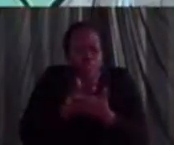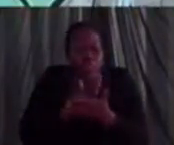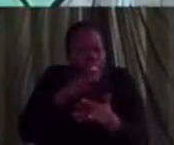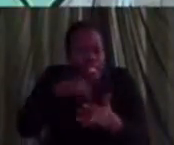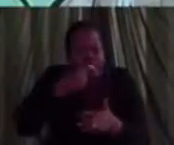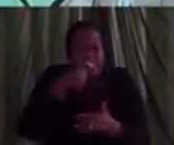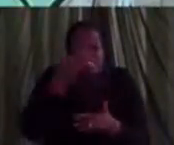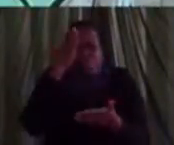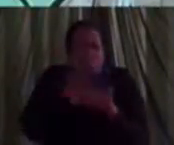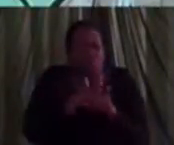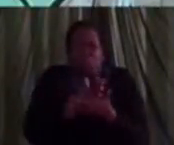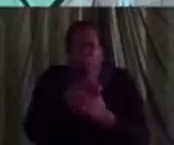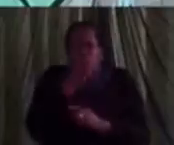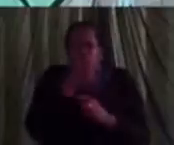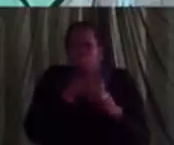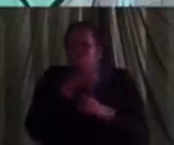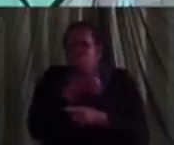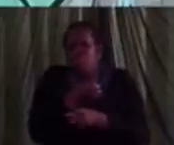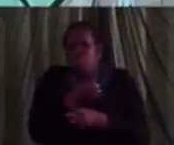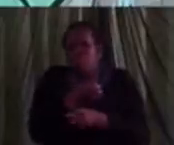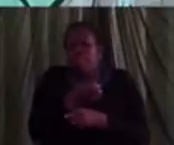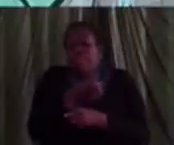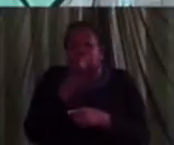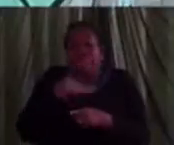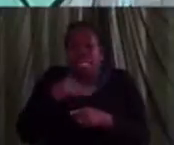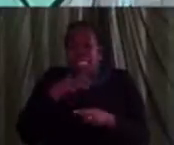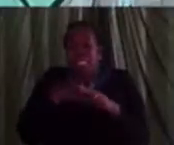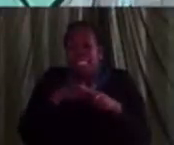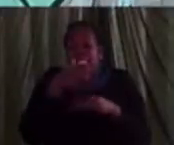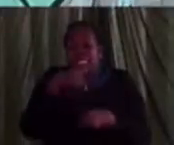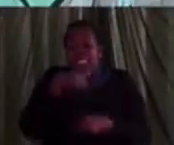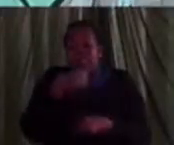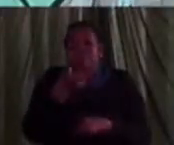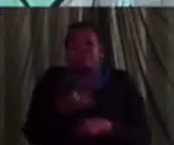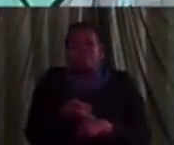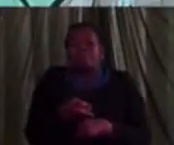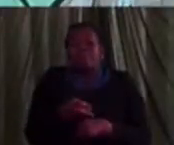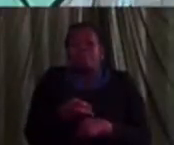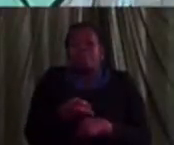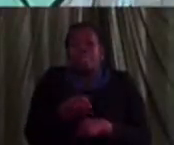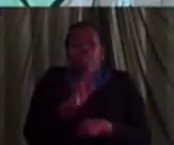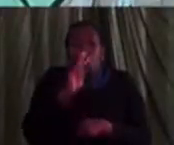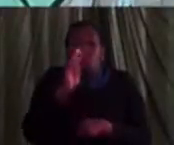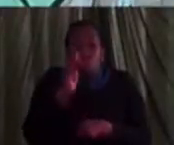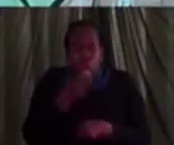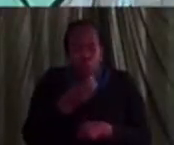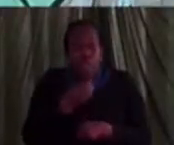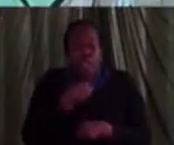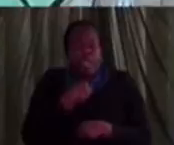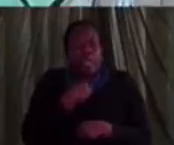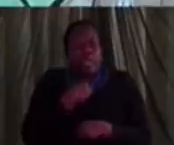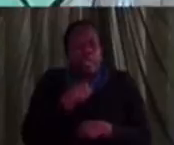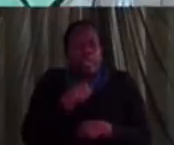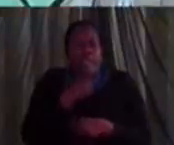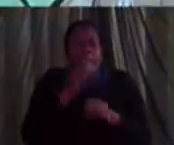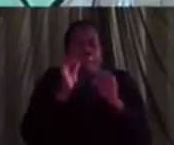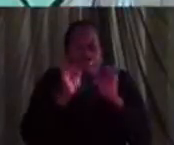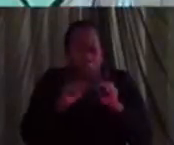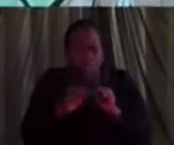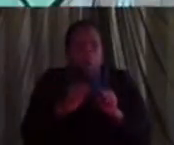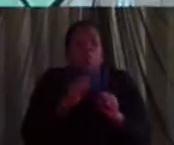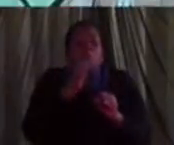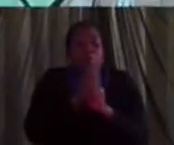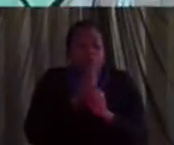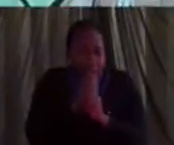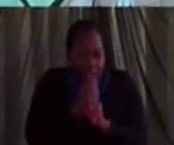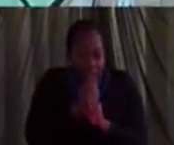clearly, from where I sit, there is it can be implied, or it